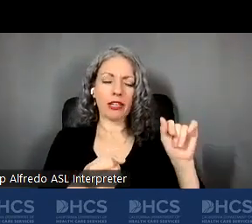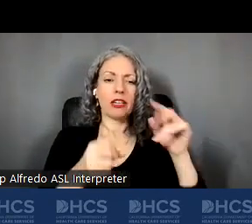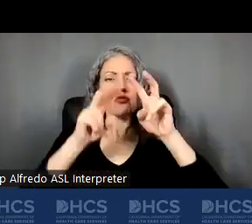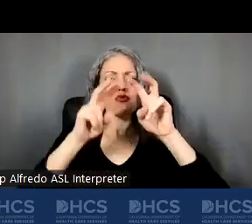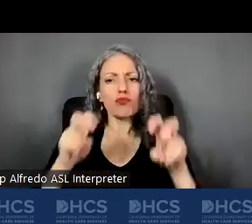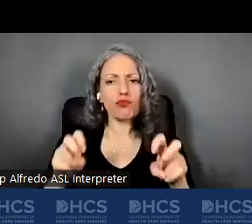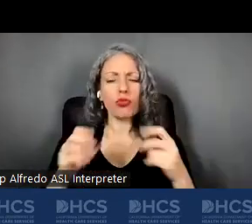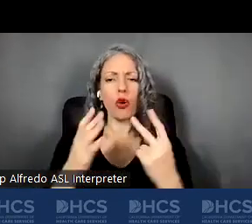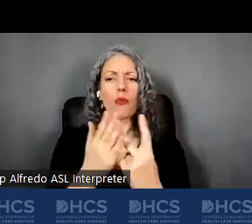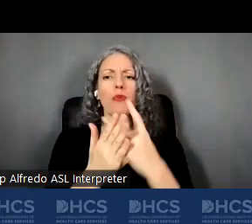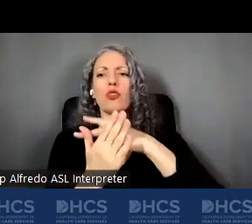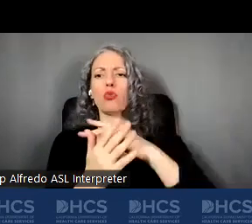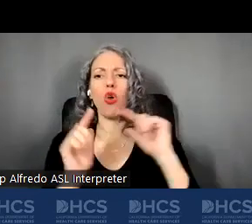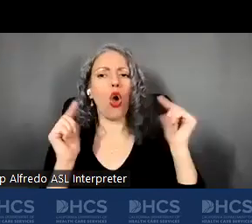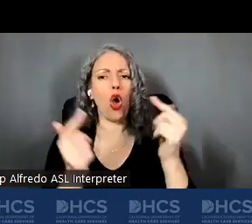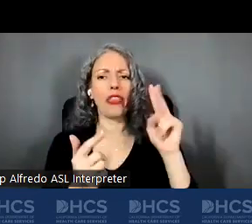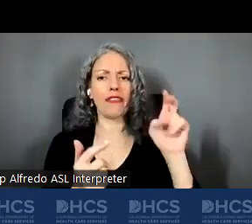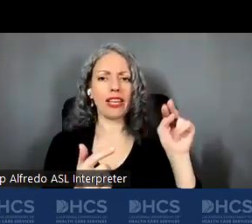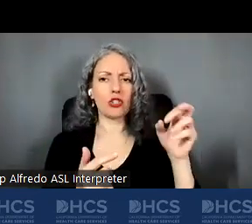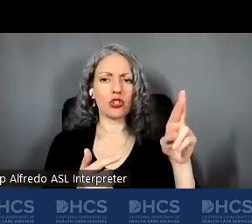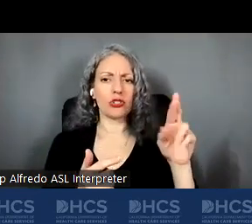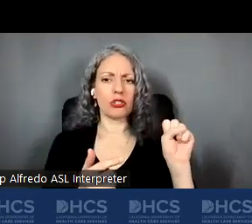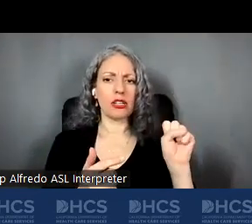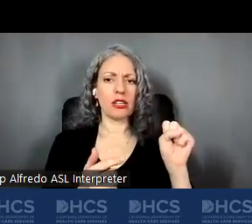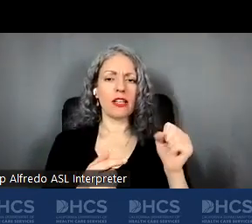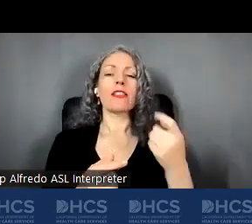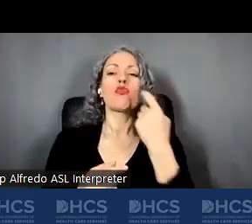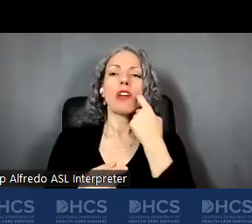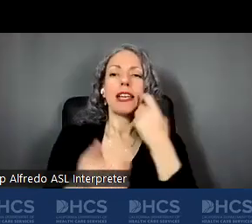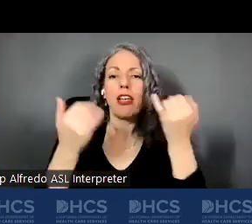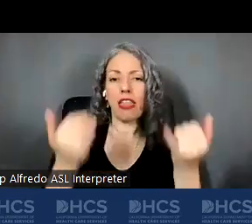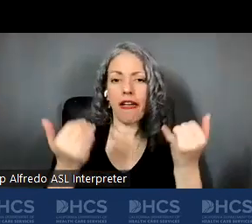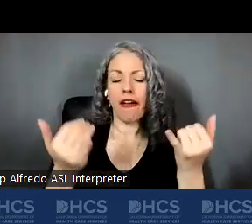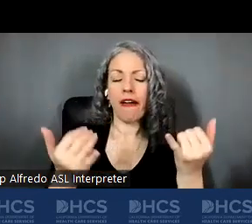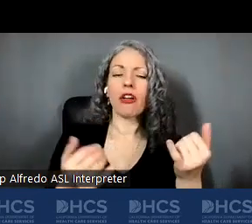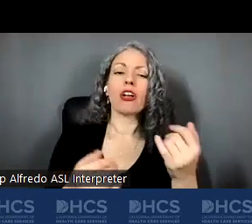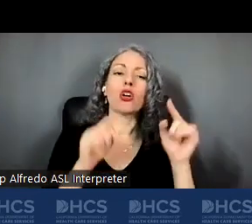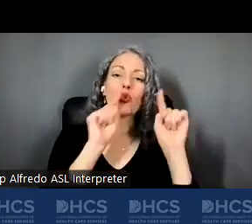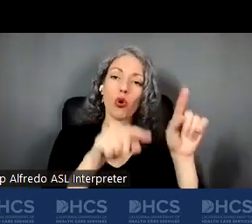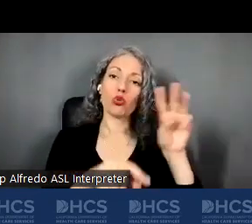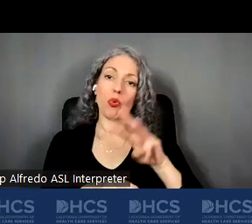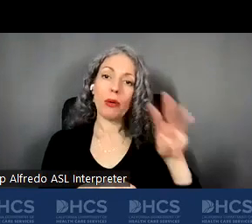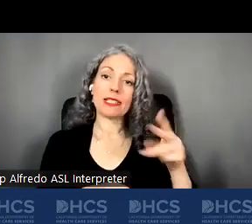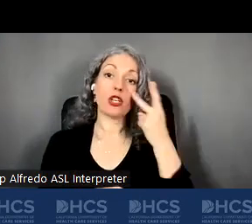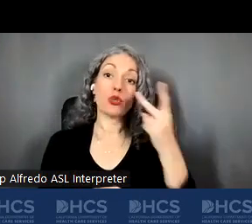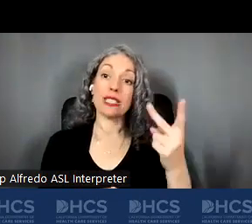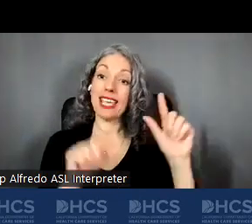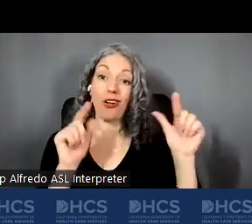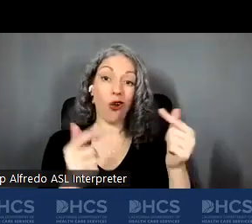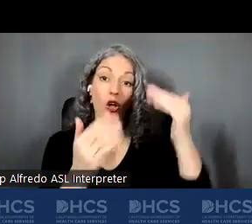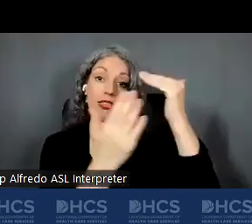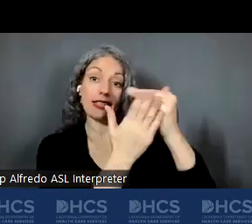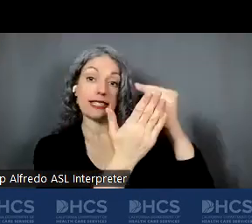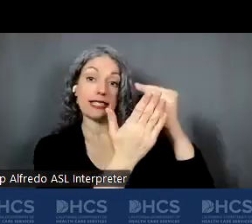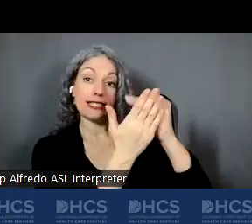the vendors that are currently on the marketplace. So go to the website, you'll see the vendors that have been listed,